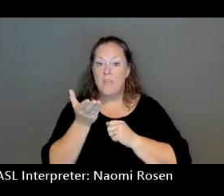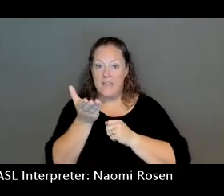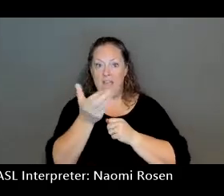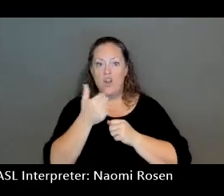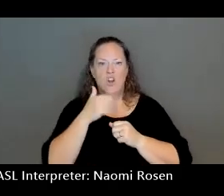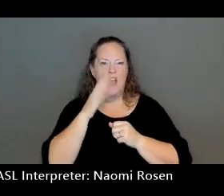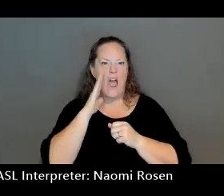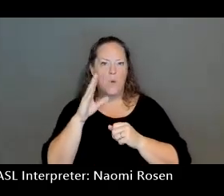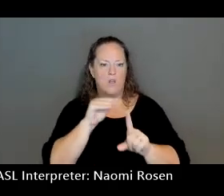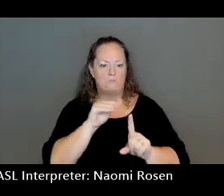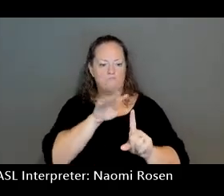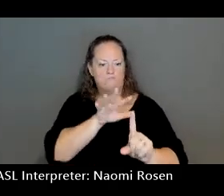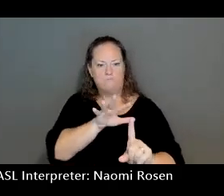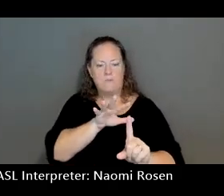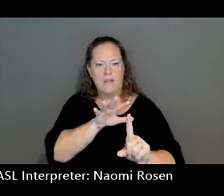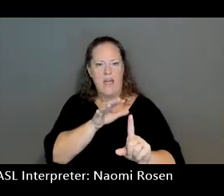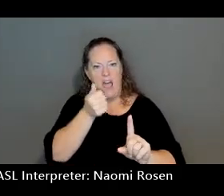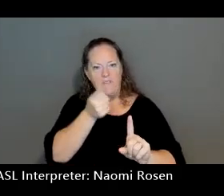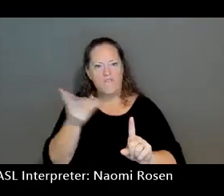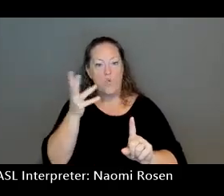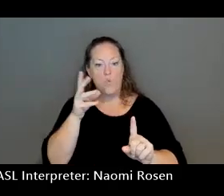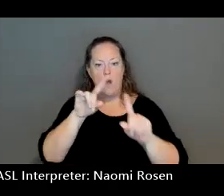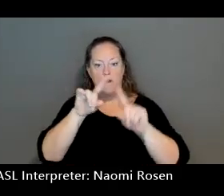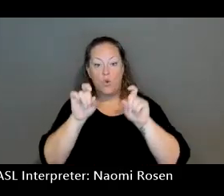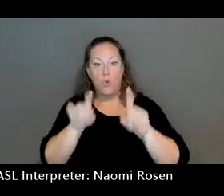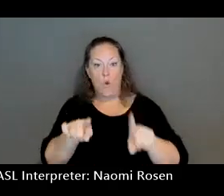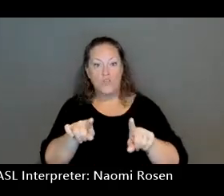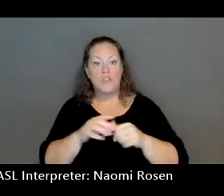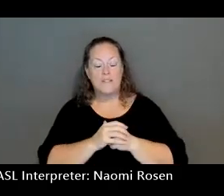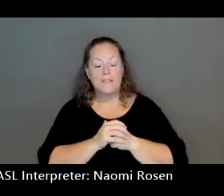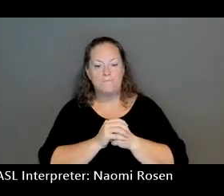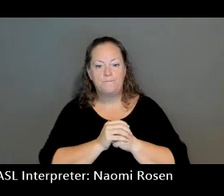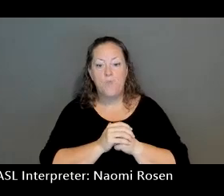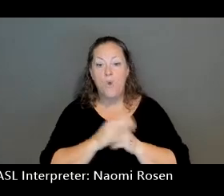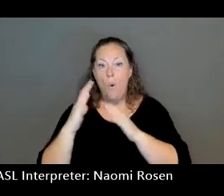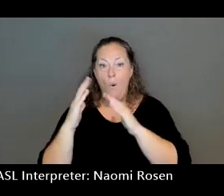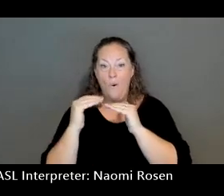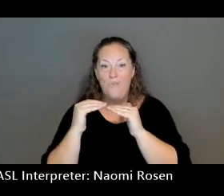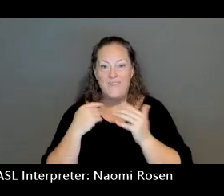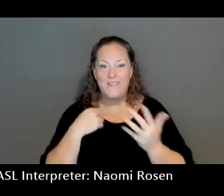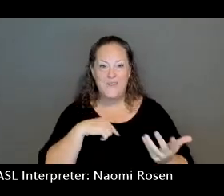highlight a few of these questions in this talks, but hopefully